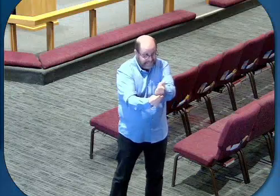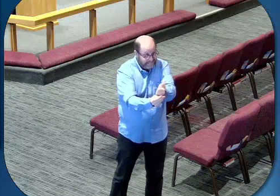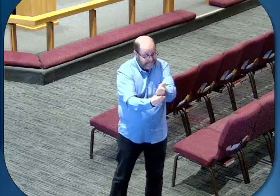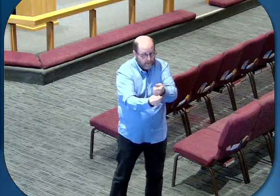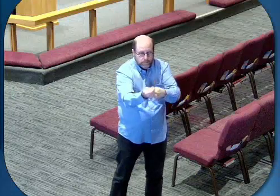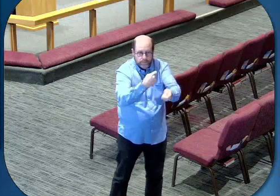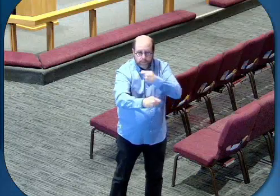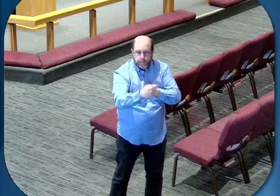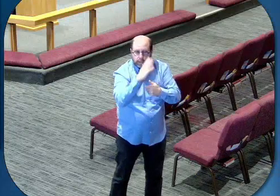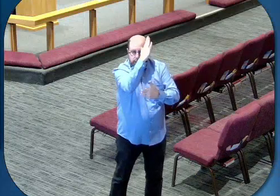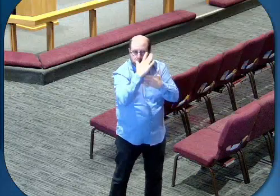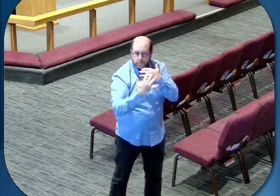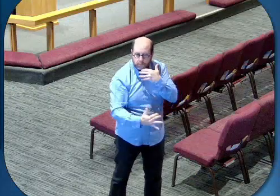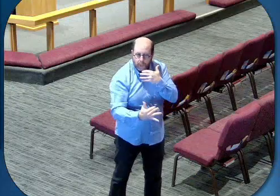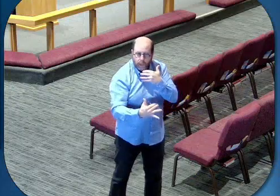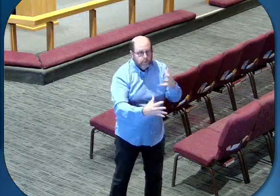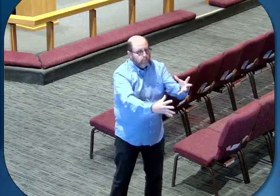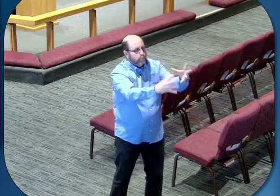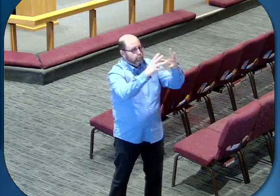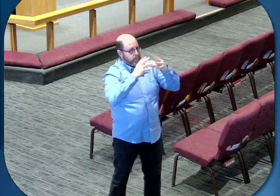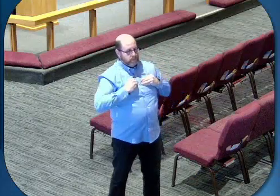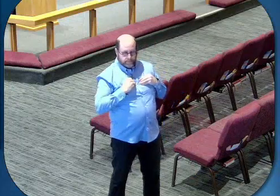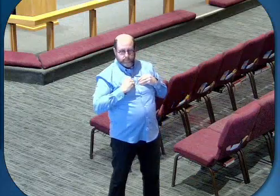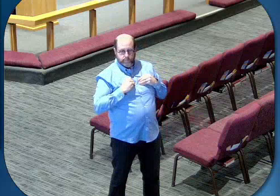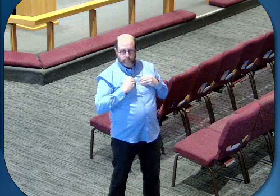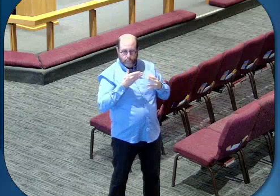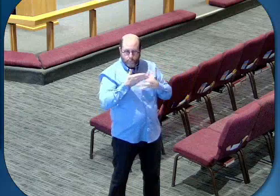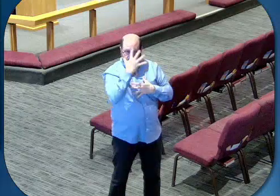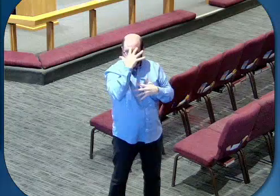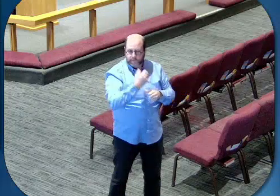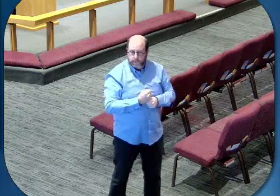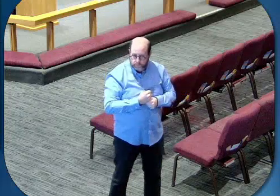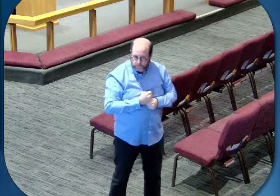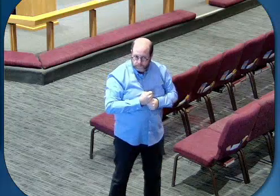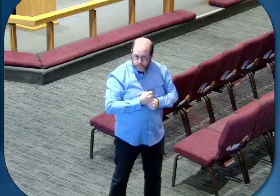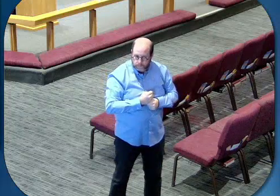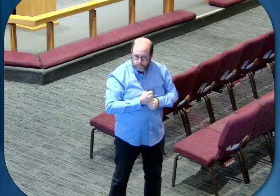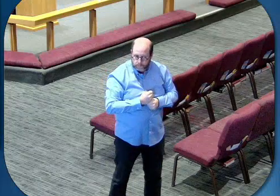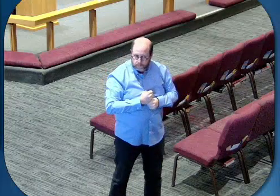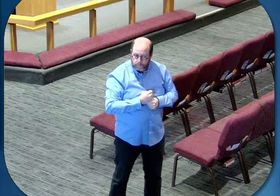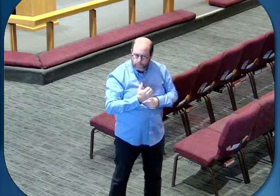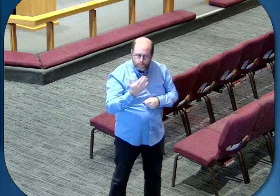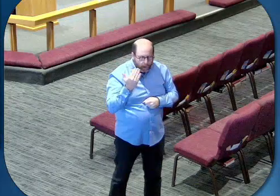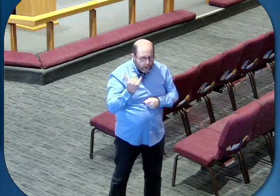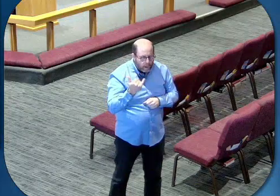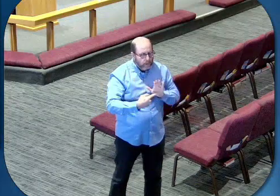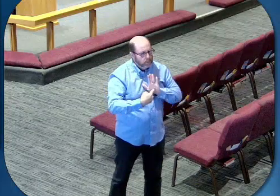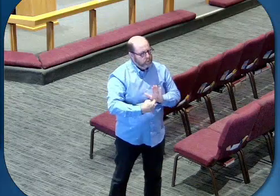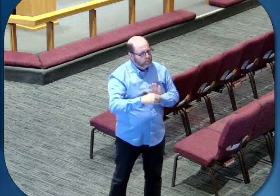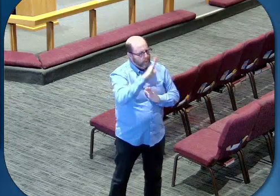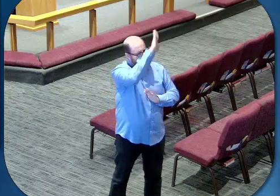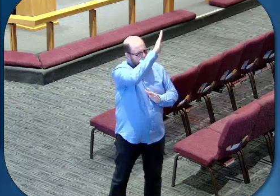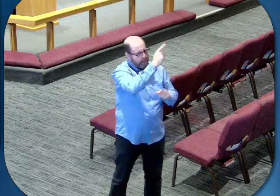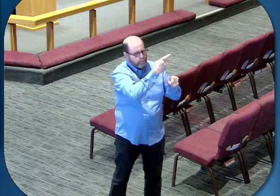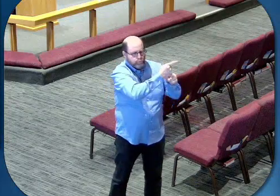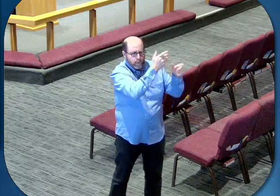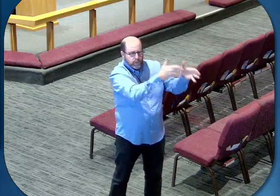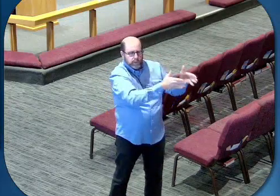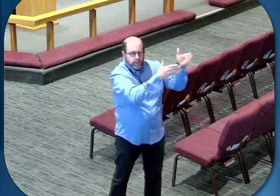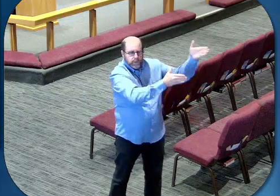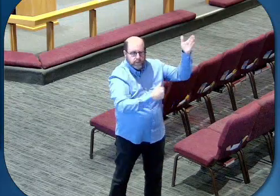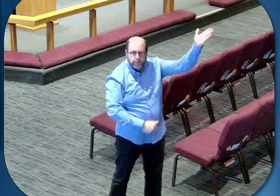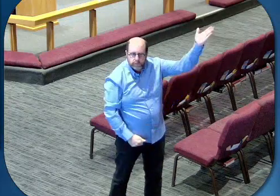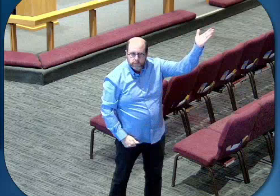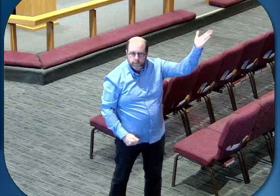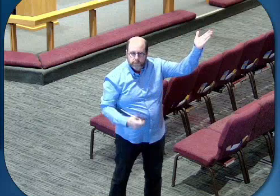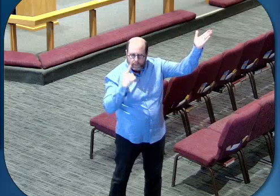blood to be received by faith. This was to show God's righteousness,